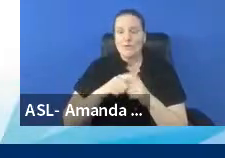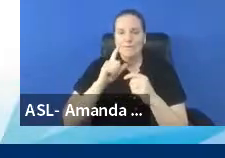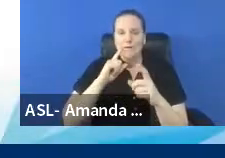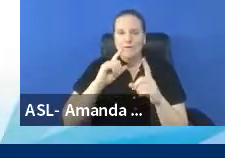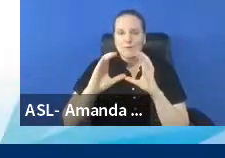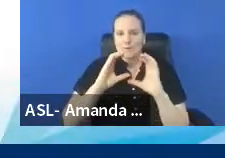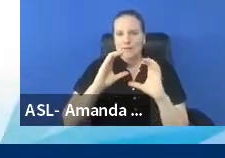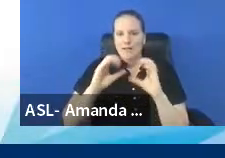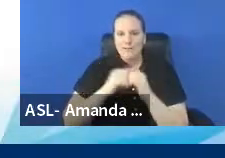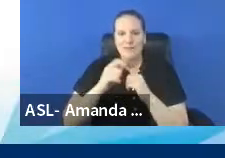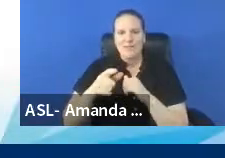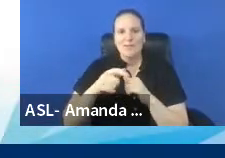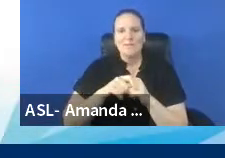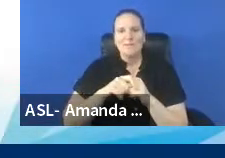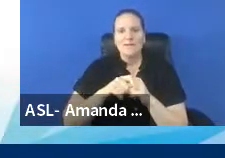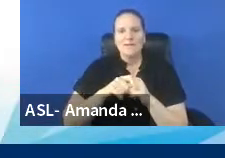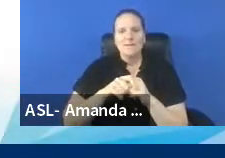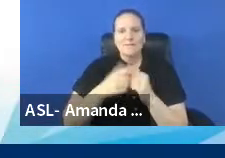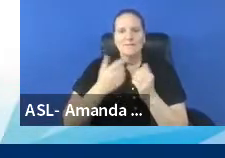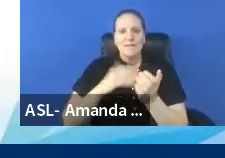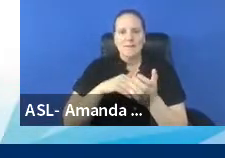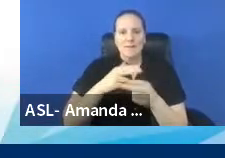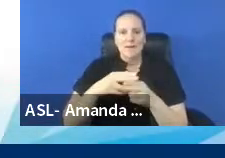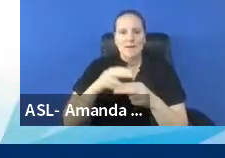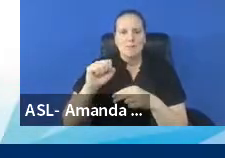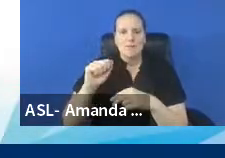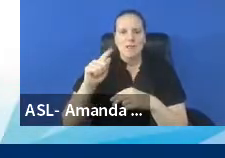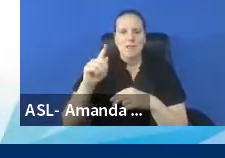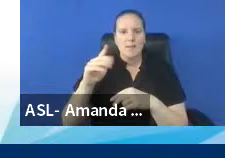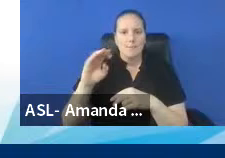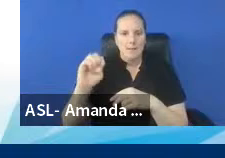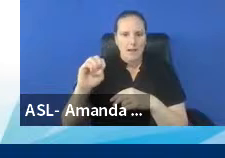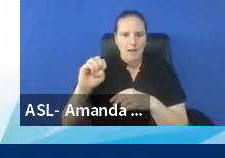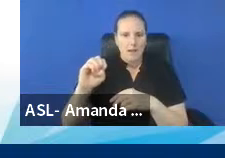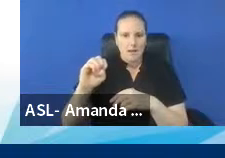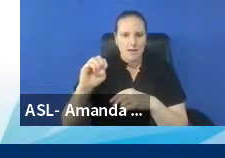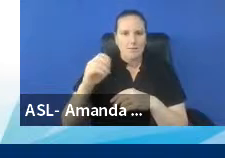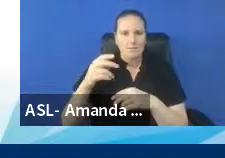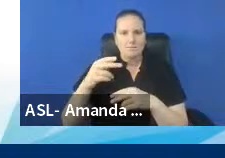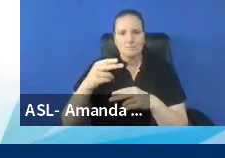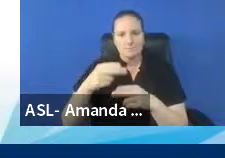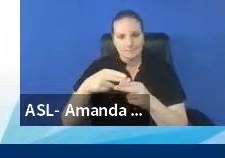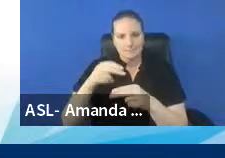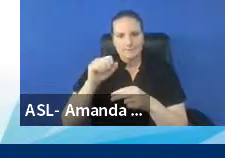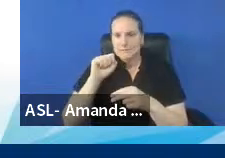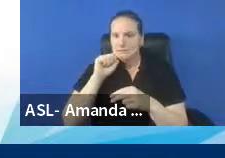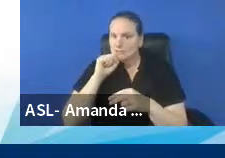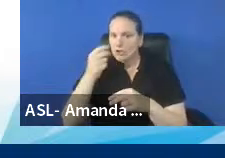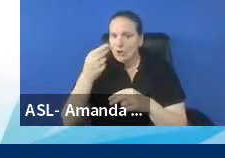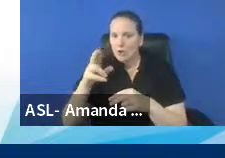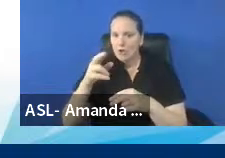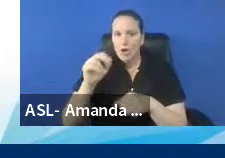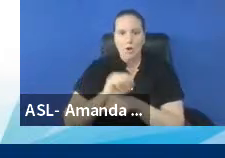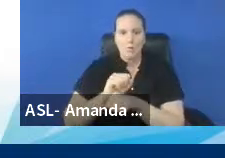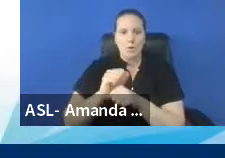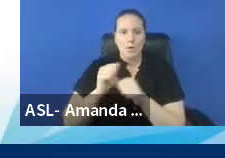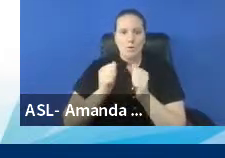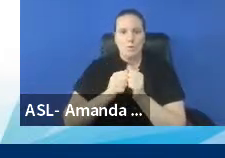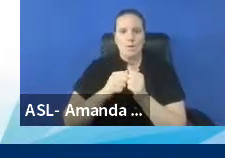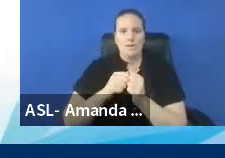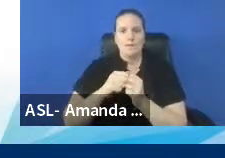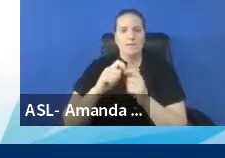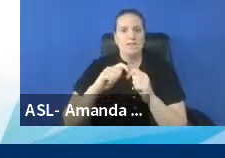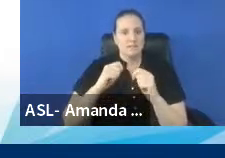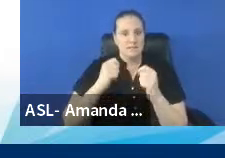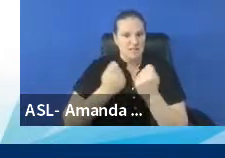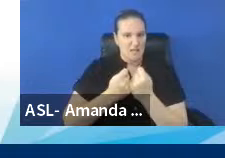communicate. So again, my name is Salome or Salome. My pronouns are she, her, and I work with the comms team